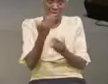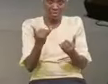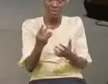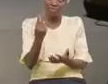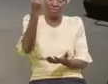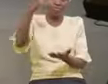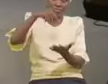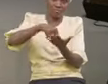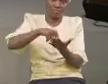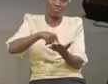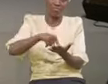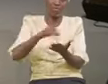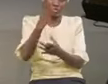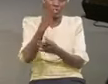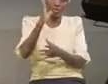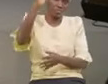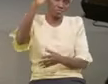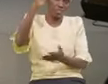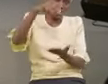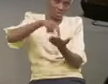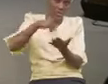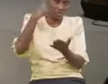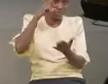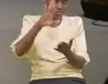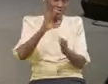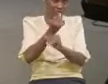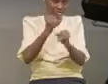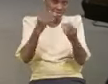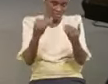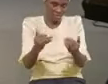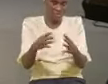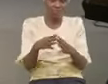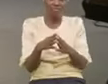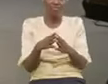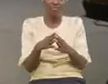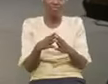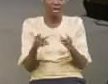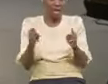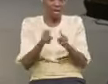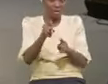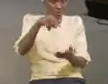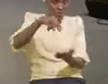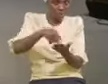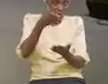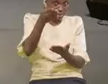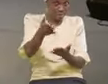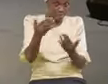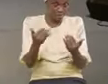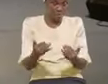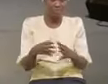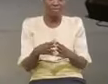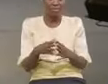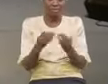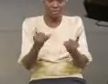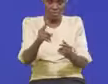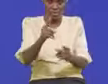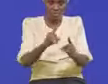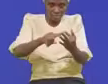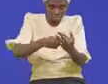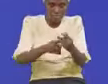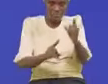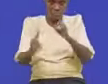We akwasi jina na na mi adogbira Esi na kwasi ja